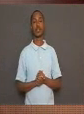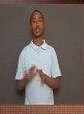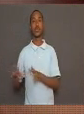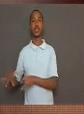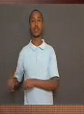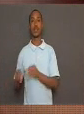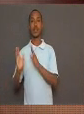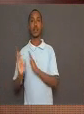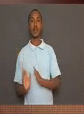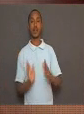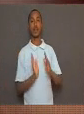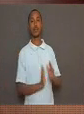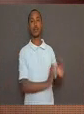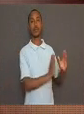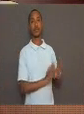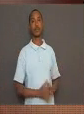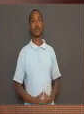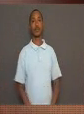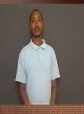Students, let's get ready.